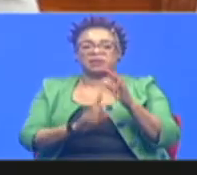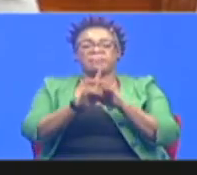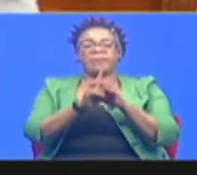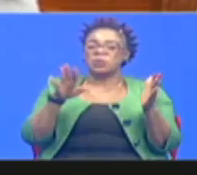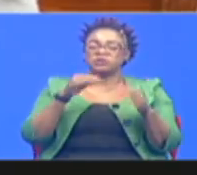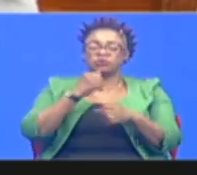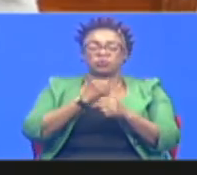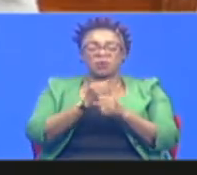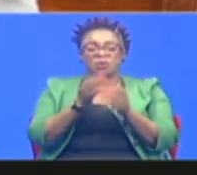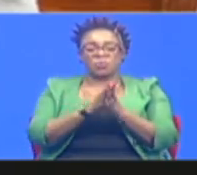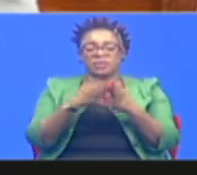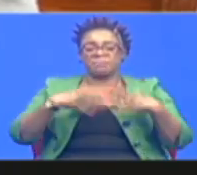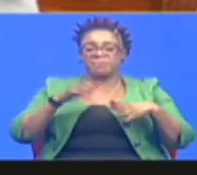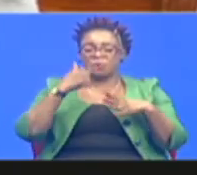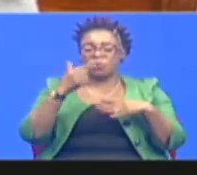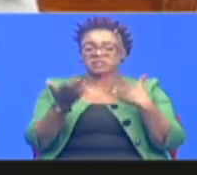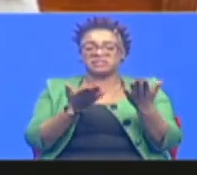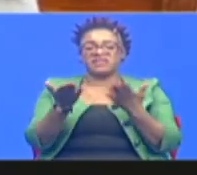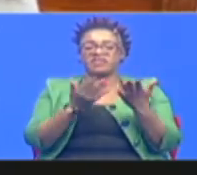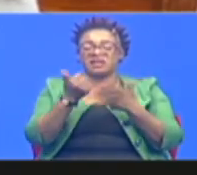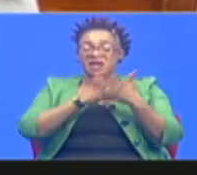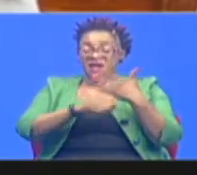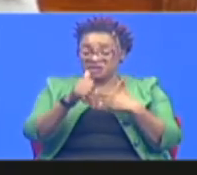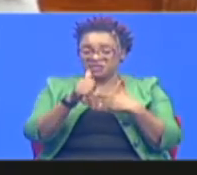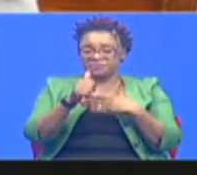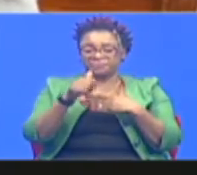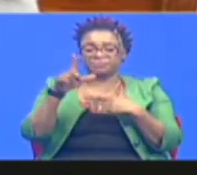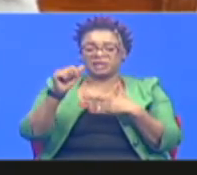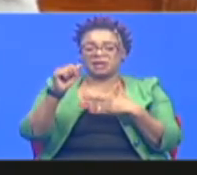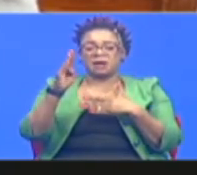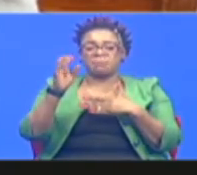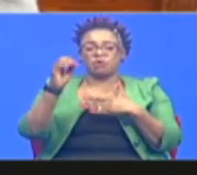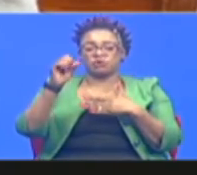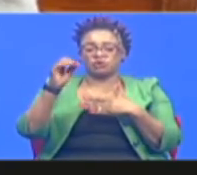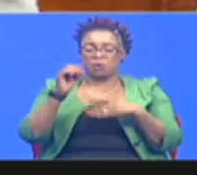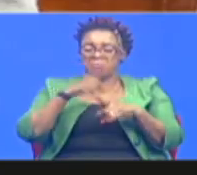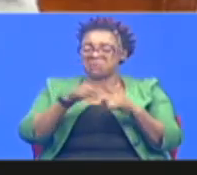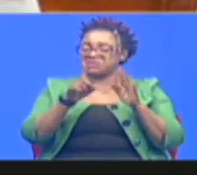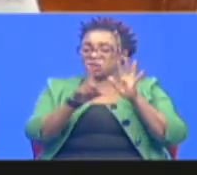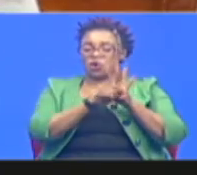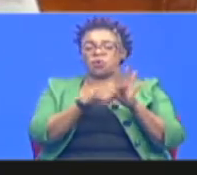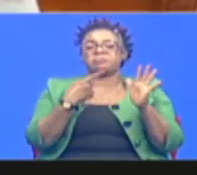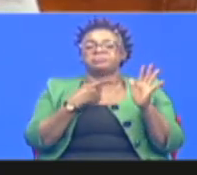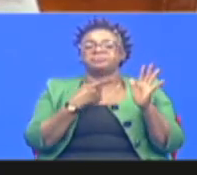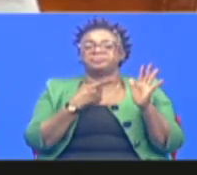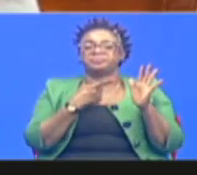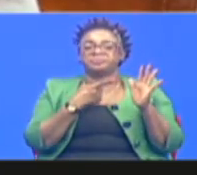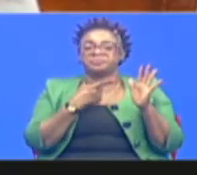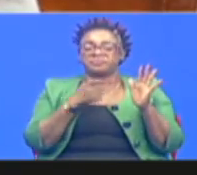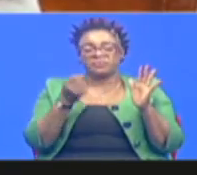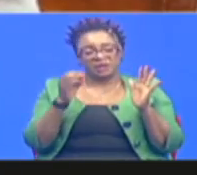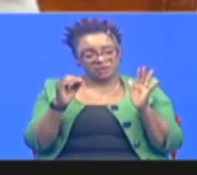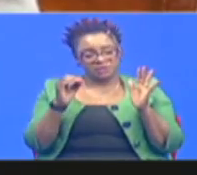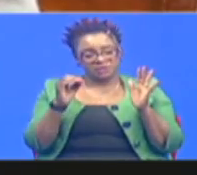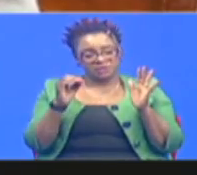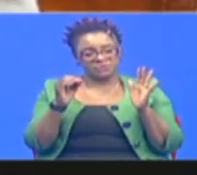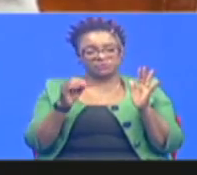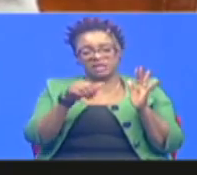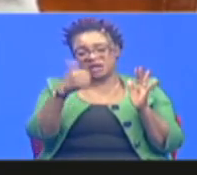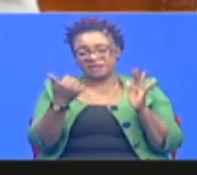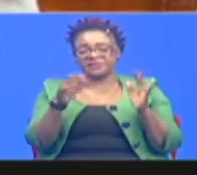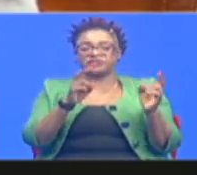the late governor, Dr. Joyce Laboso. But actually, that was a requirement by the law. So another issue